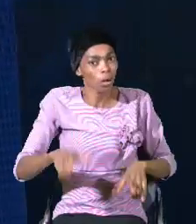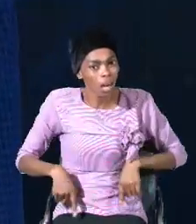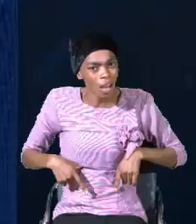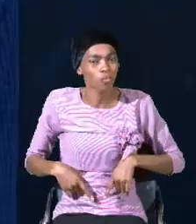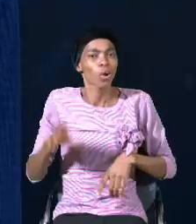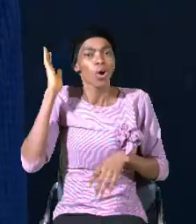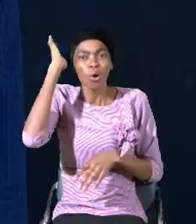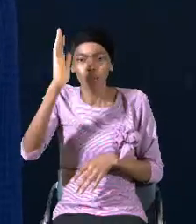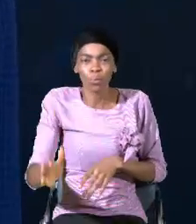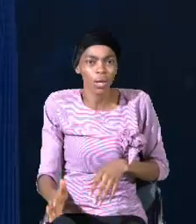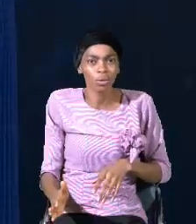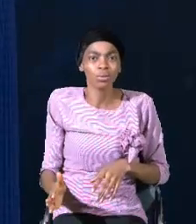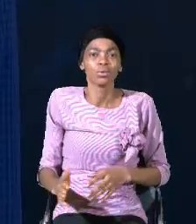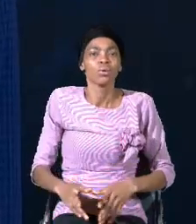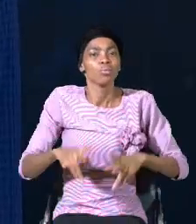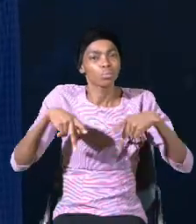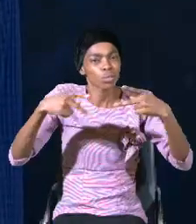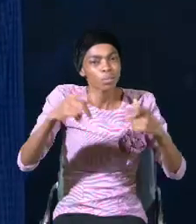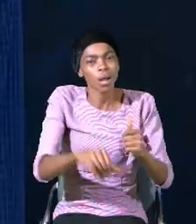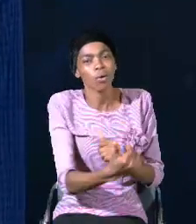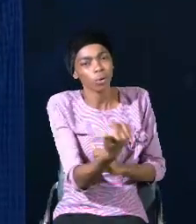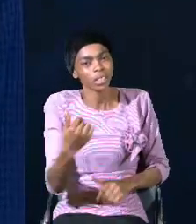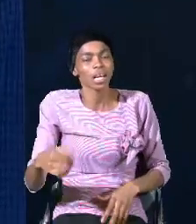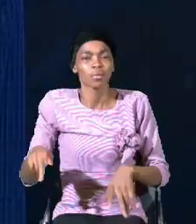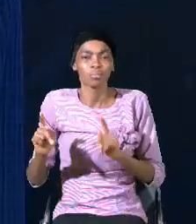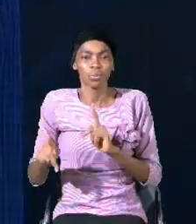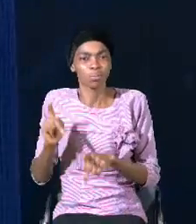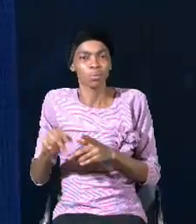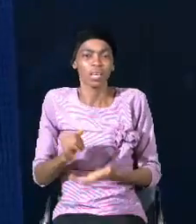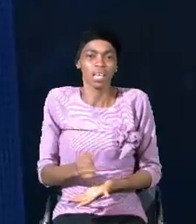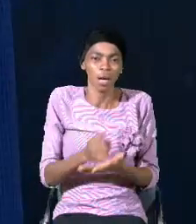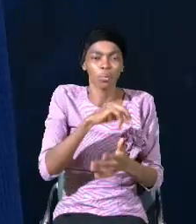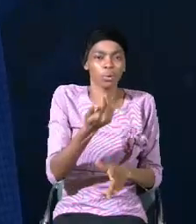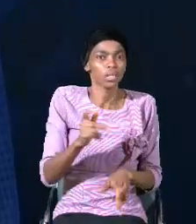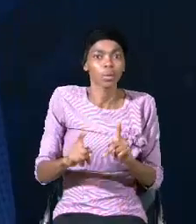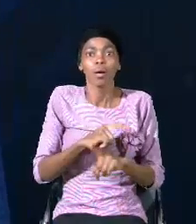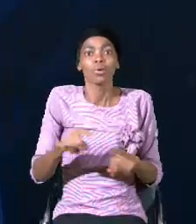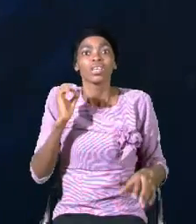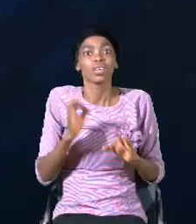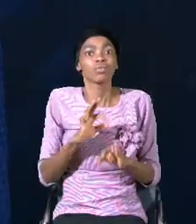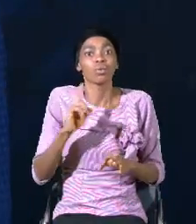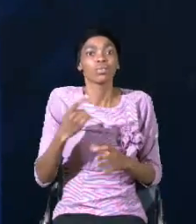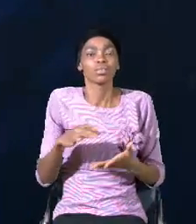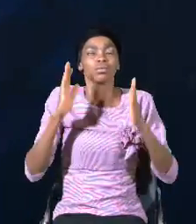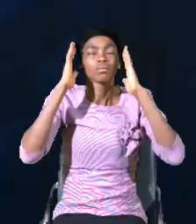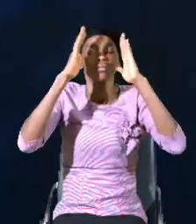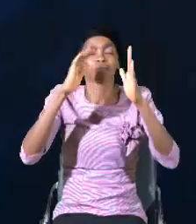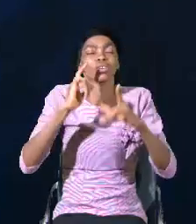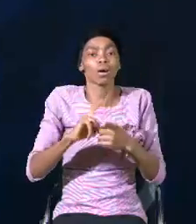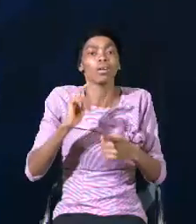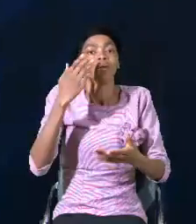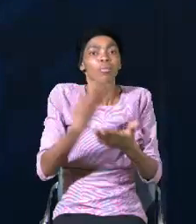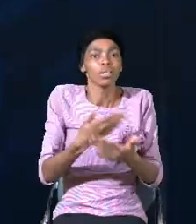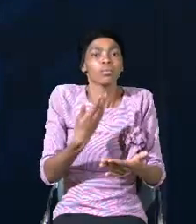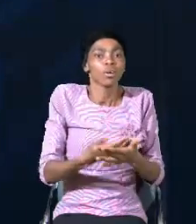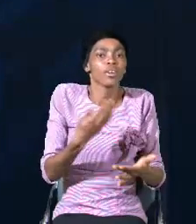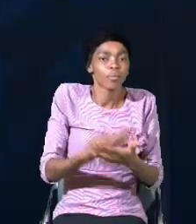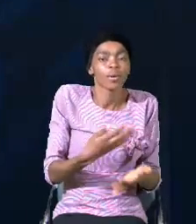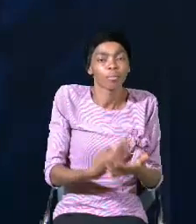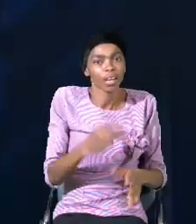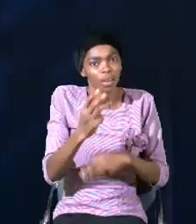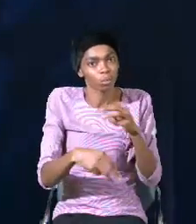other people. The regrets of pursuing only money and materialism. God said, thou